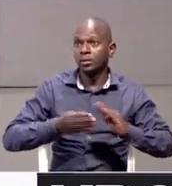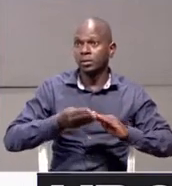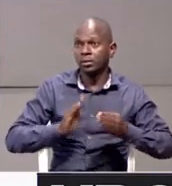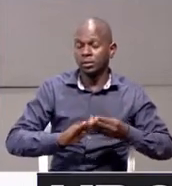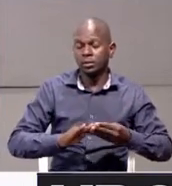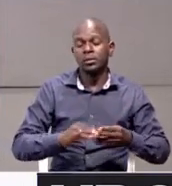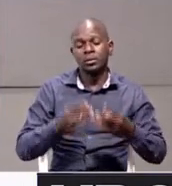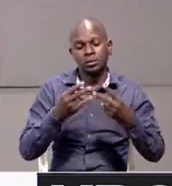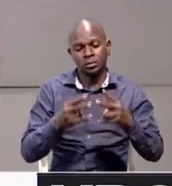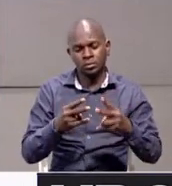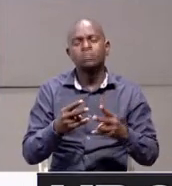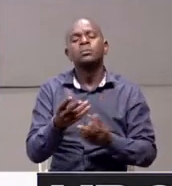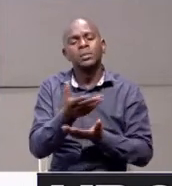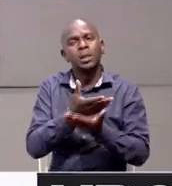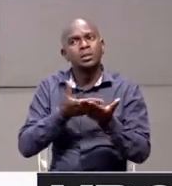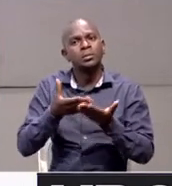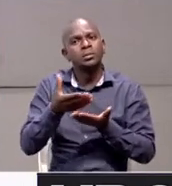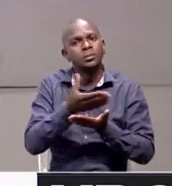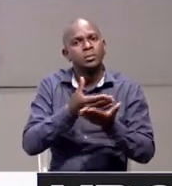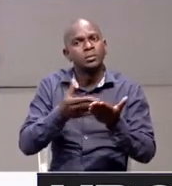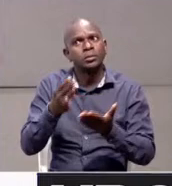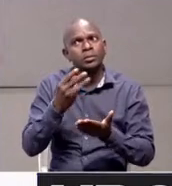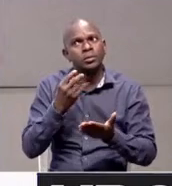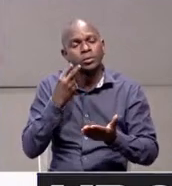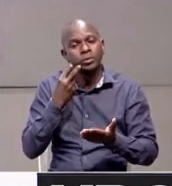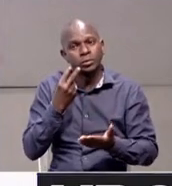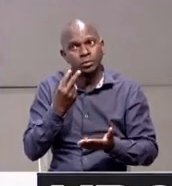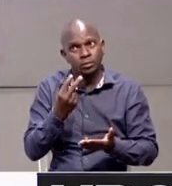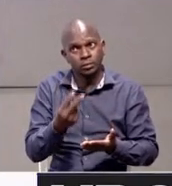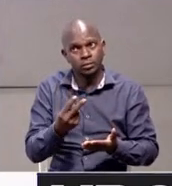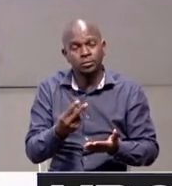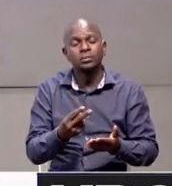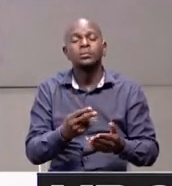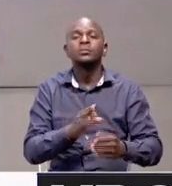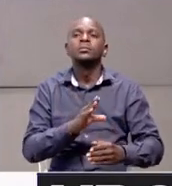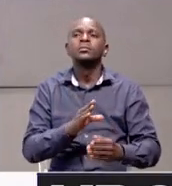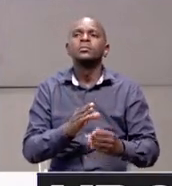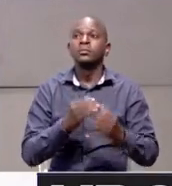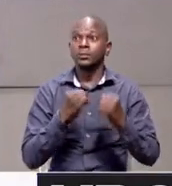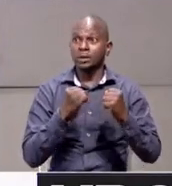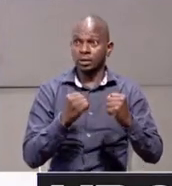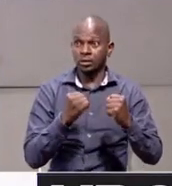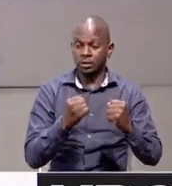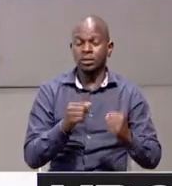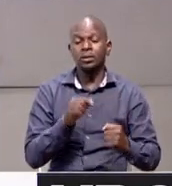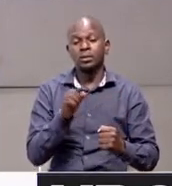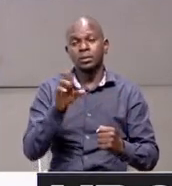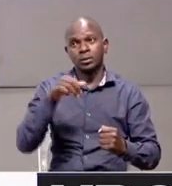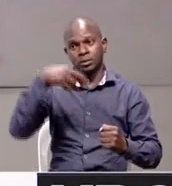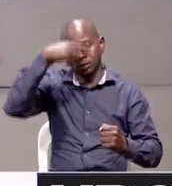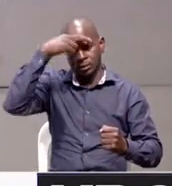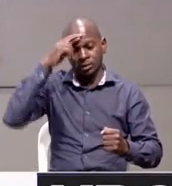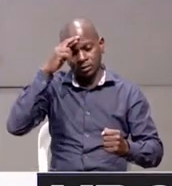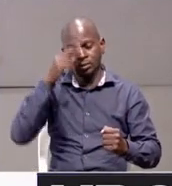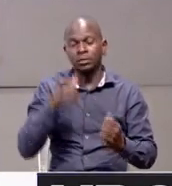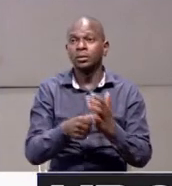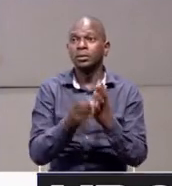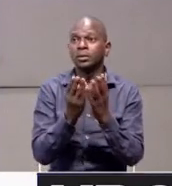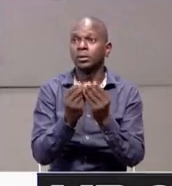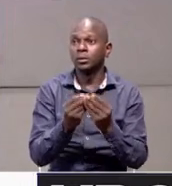otandise okutuula nabo okulaba nti ensonga eyo giraki. Kale mbere bagumu bannange, ensonga